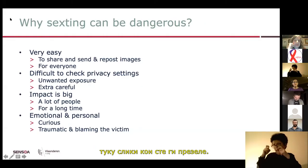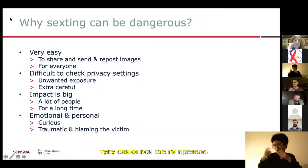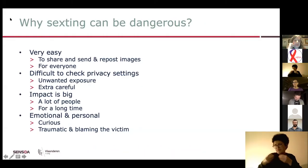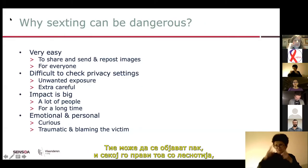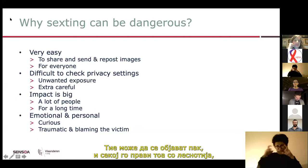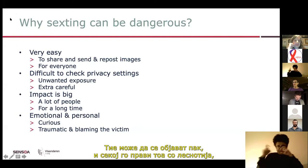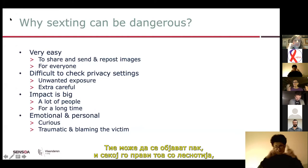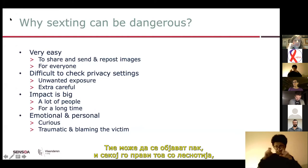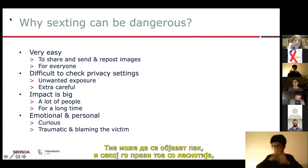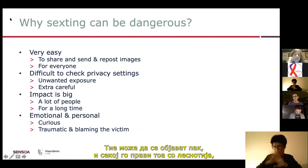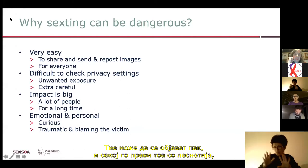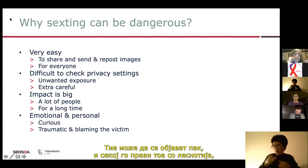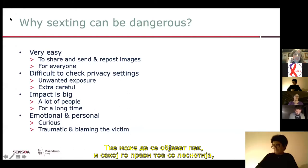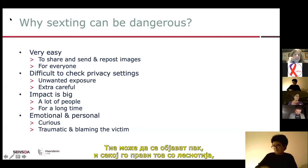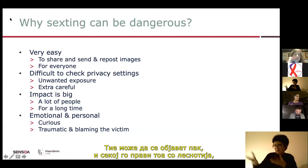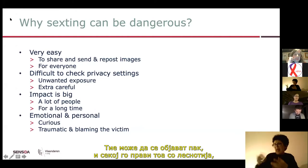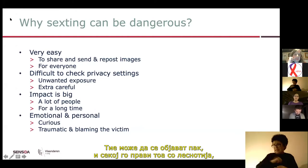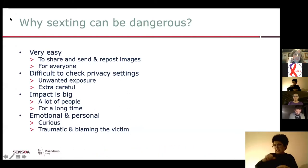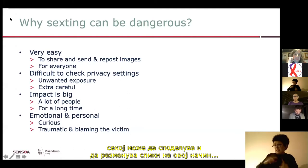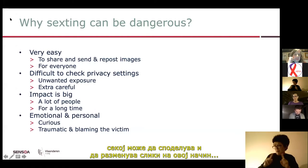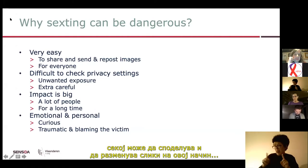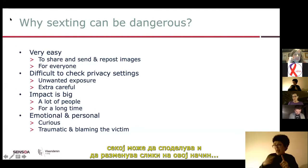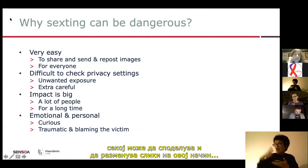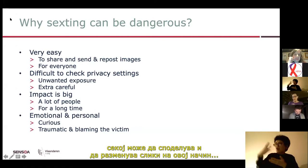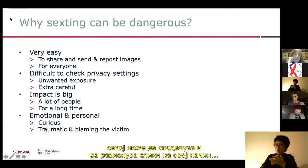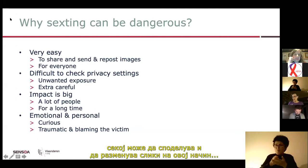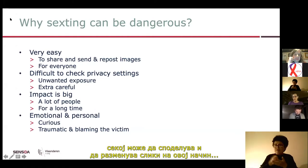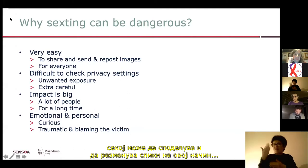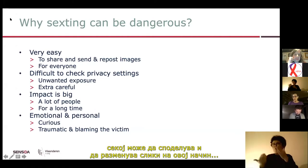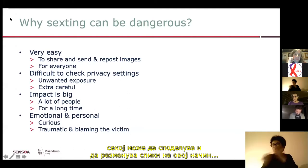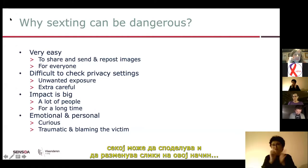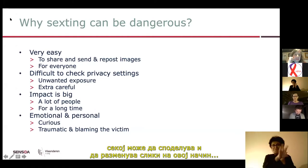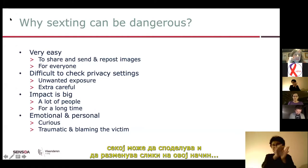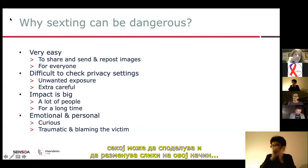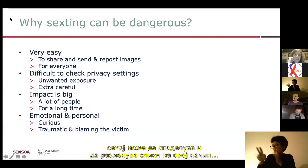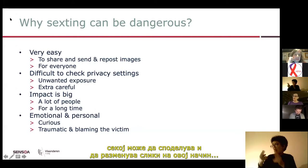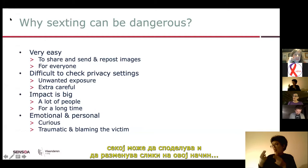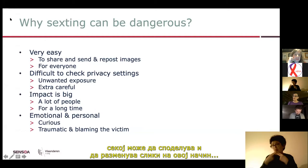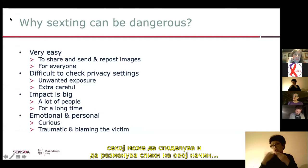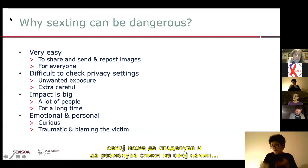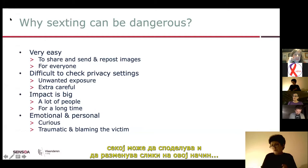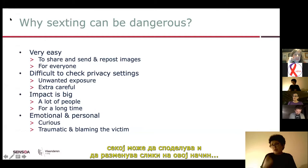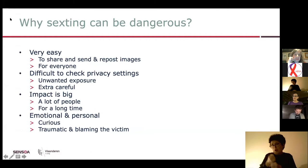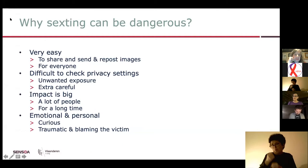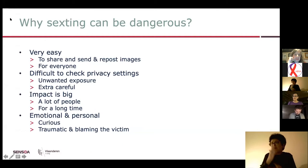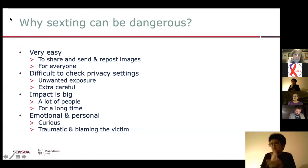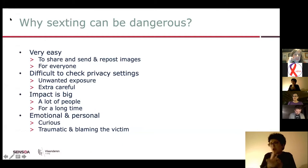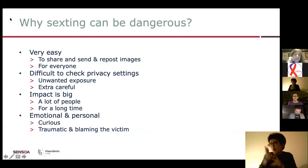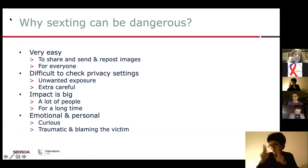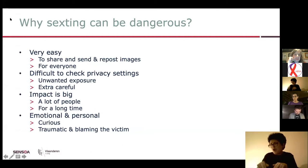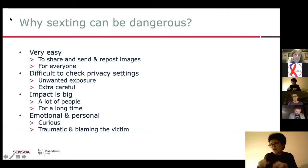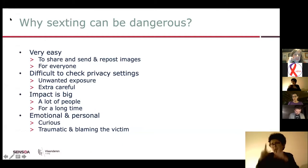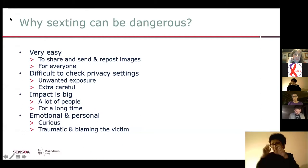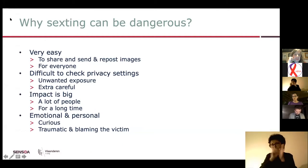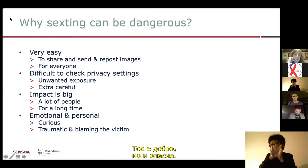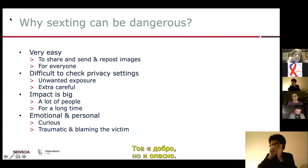get to repost them. And it's easy for everyone. So everyone can share and exchange